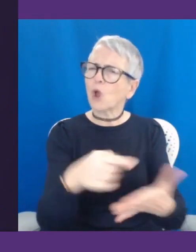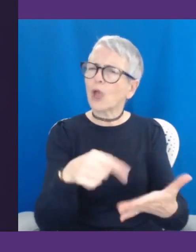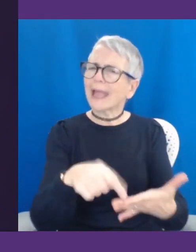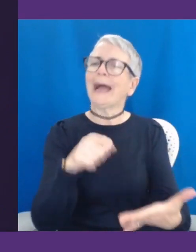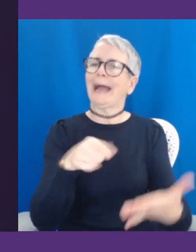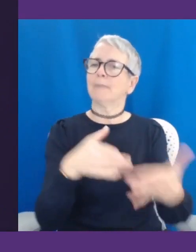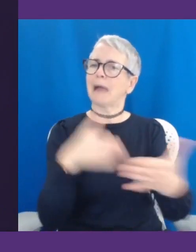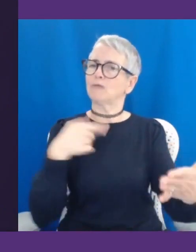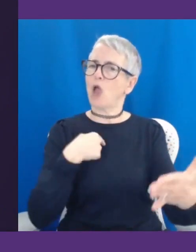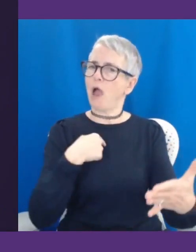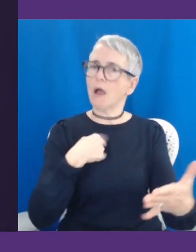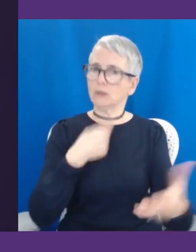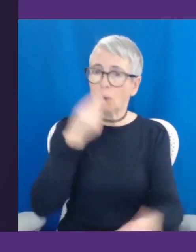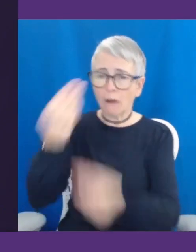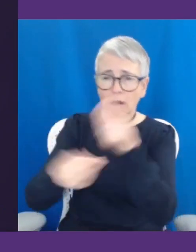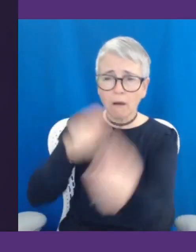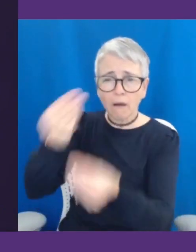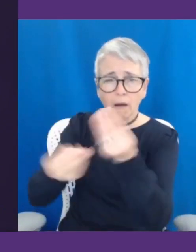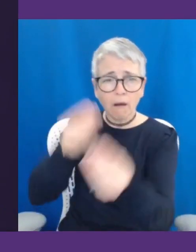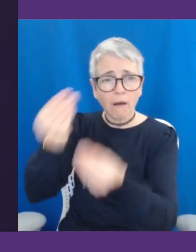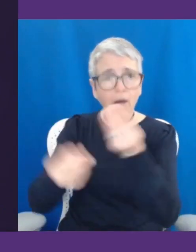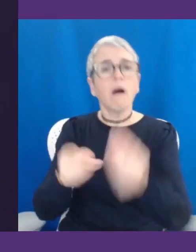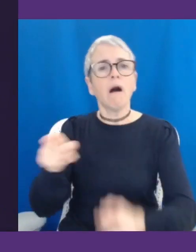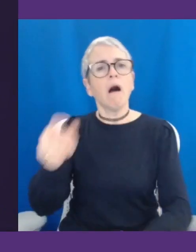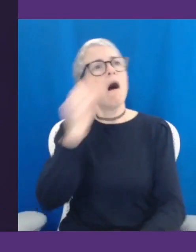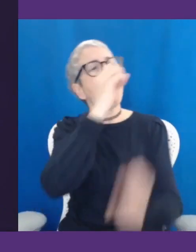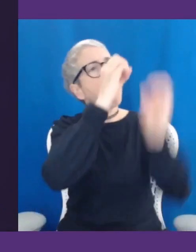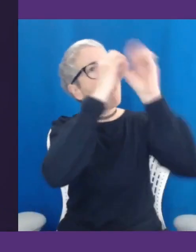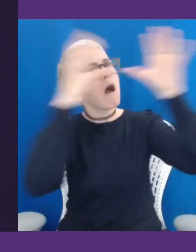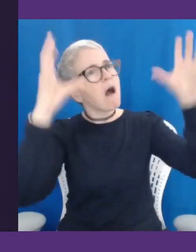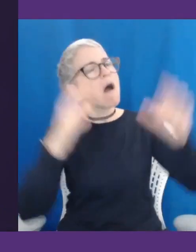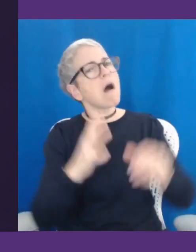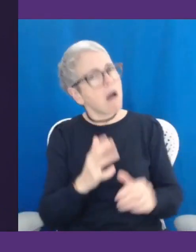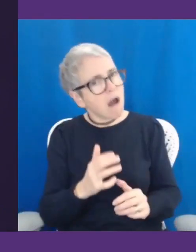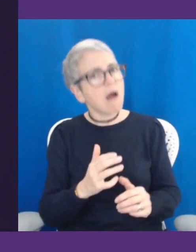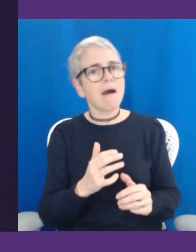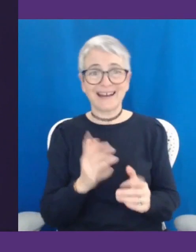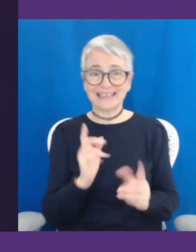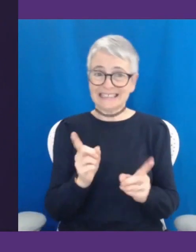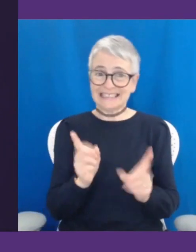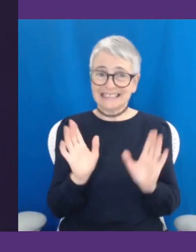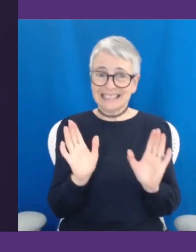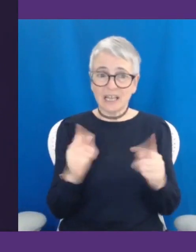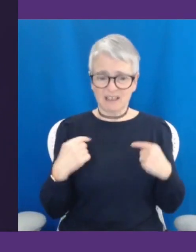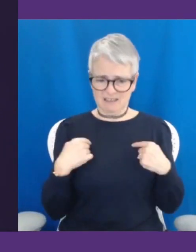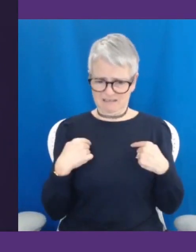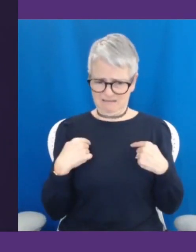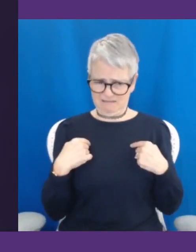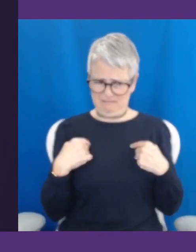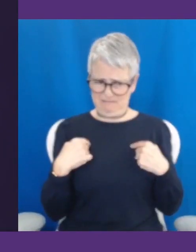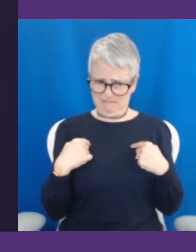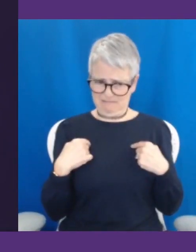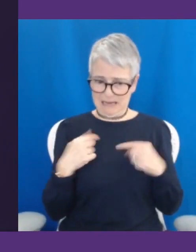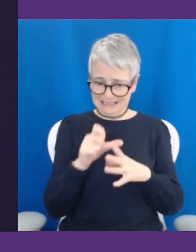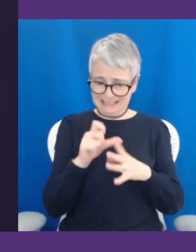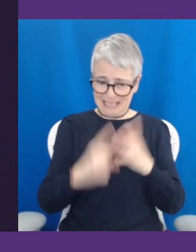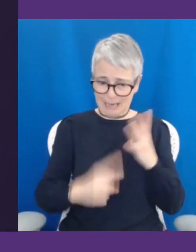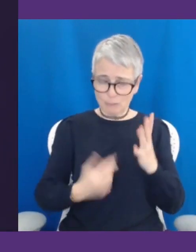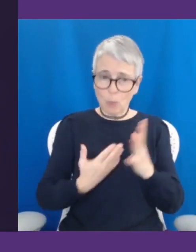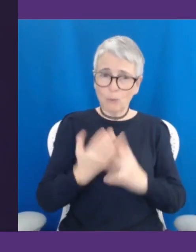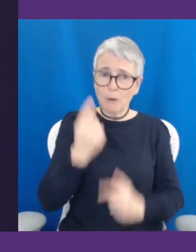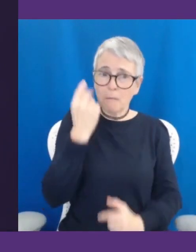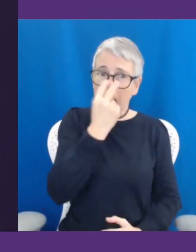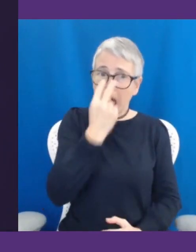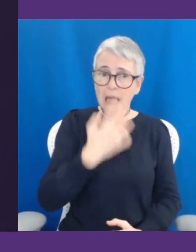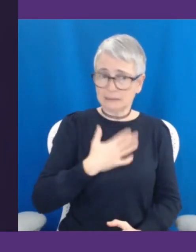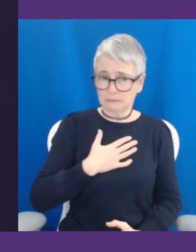I'm facing, which is making me disabled. So I think that's the point we make. I'm not disabled because I'm blind. I'm disabled because